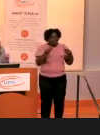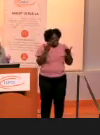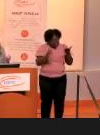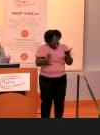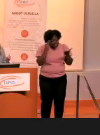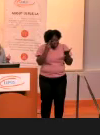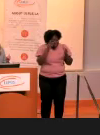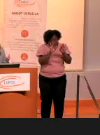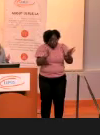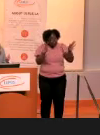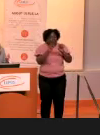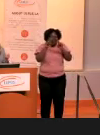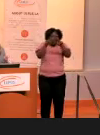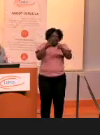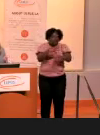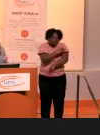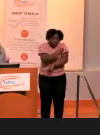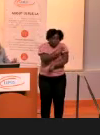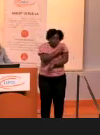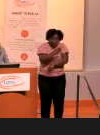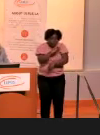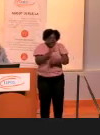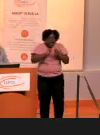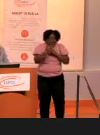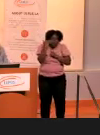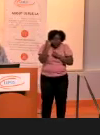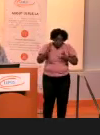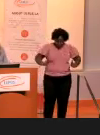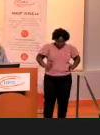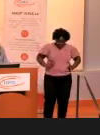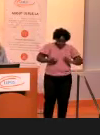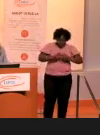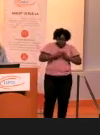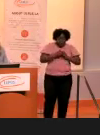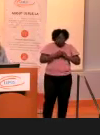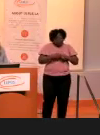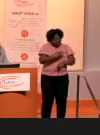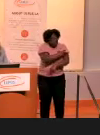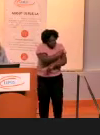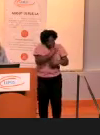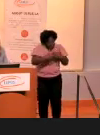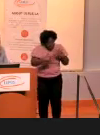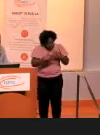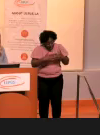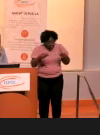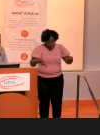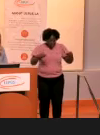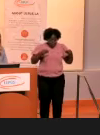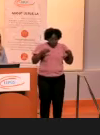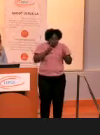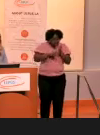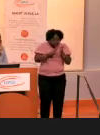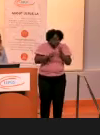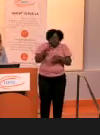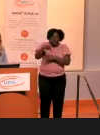only going to pick up kidney issues by blood tests. And what we're looking for is to see protein in the urine. That